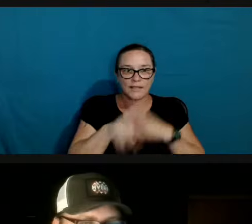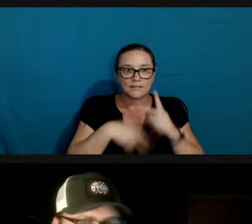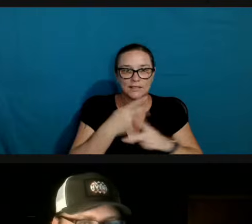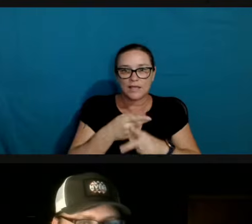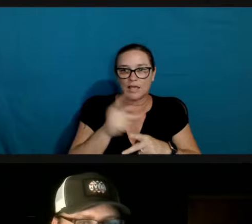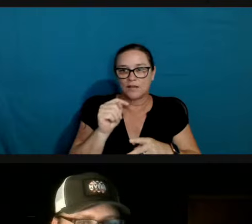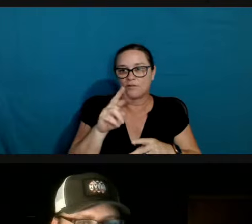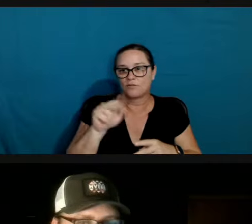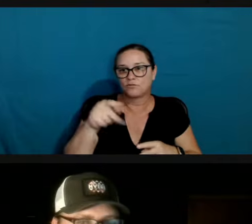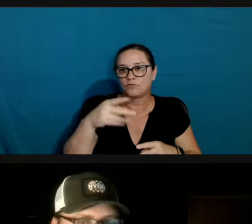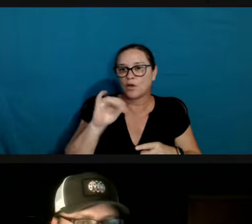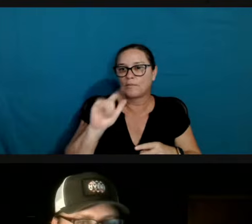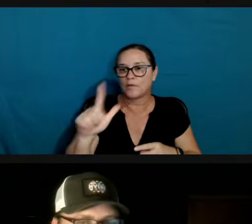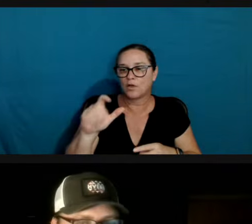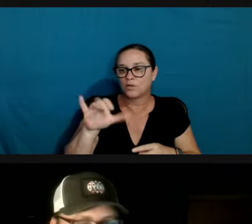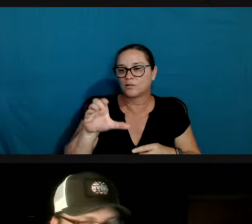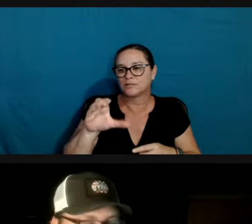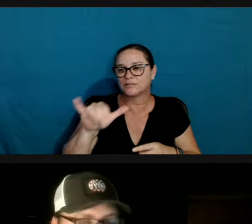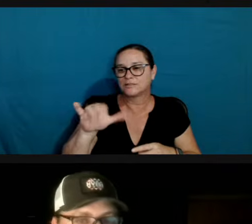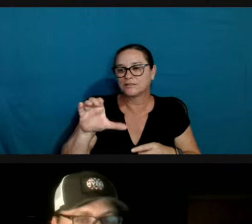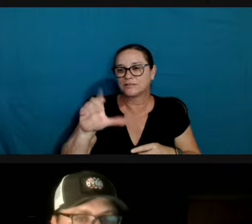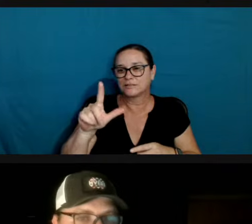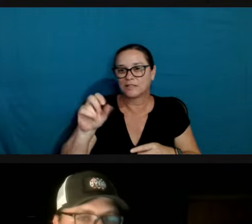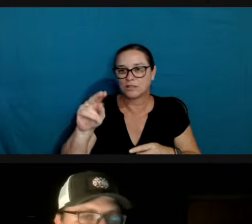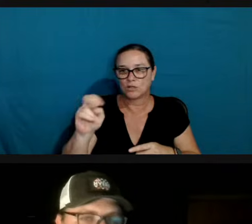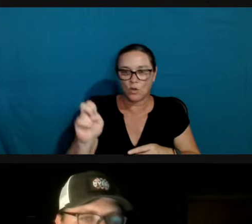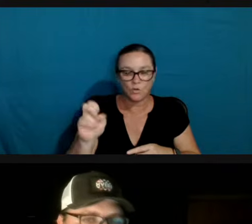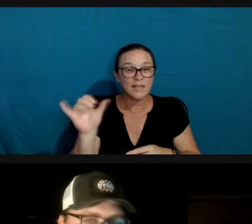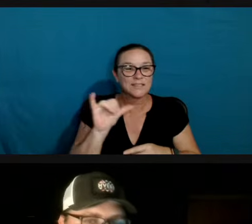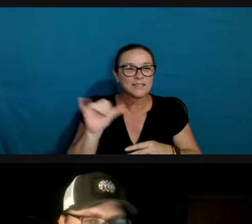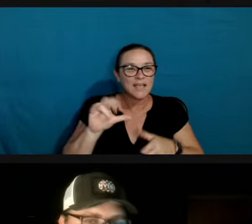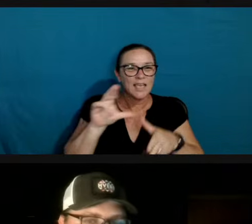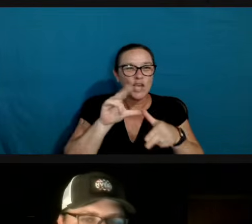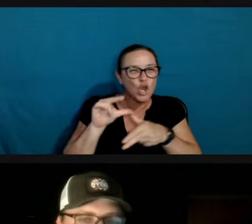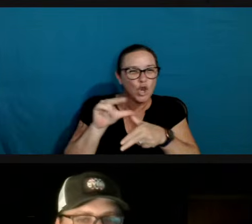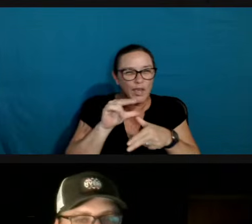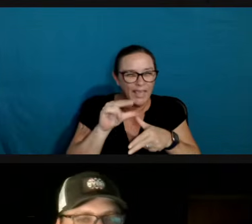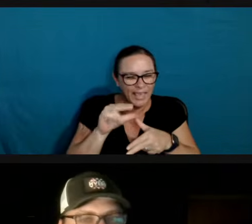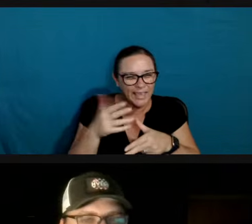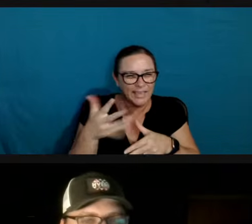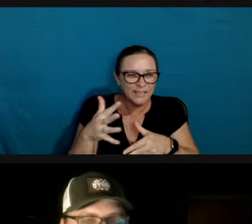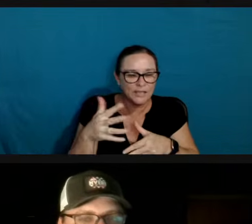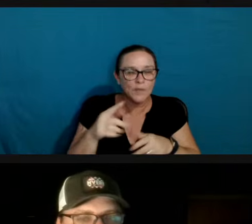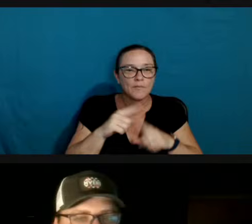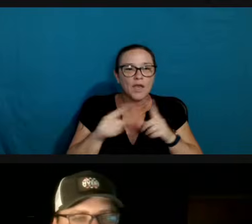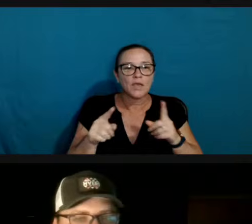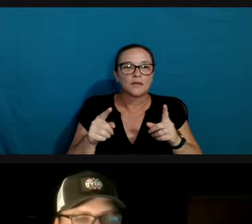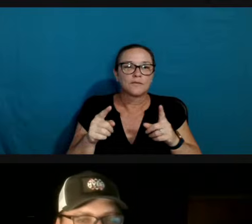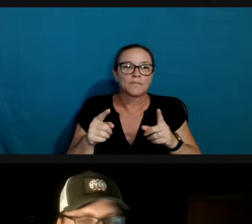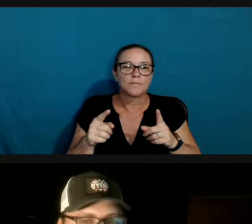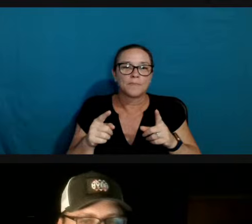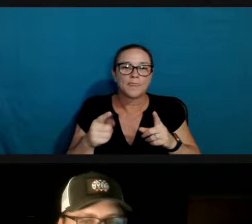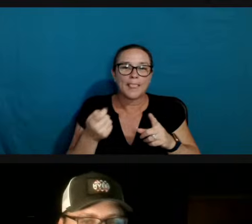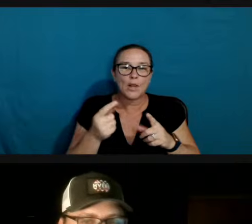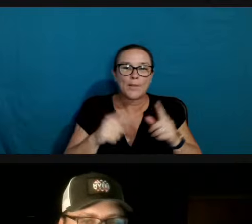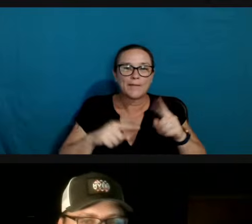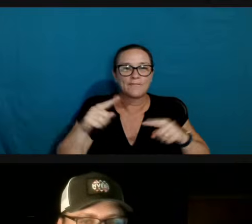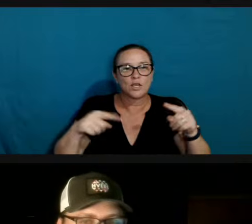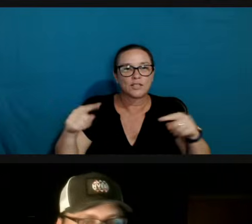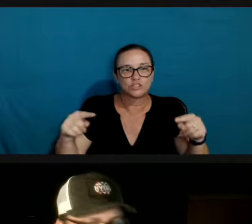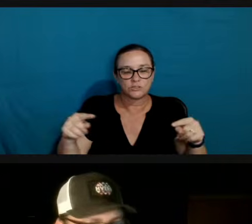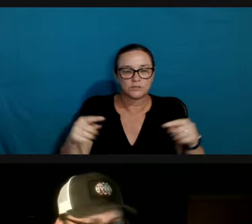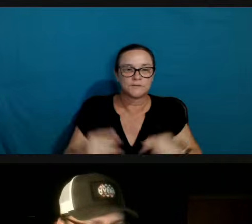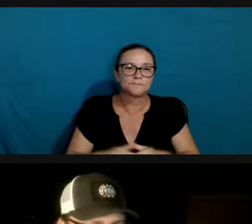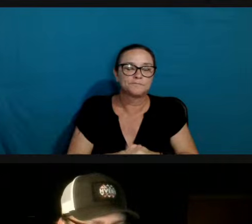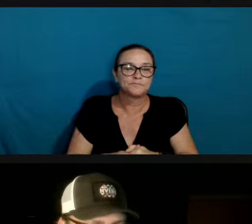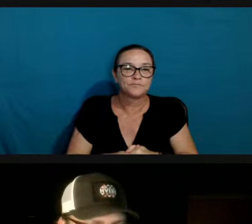cyclone. So it's like a hurricane, so to speak. It's just different variation, but it